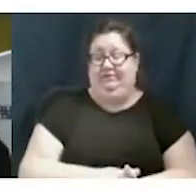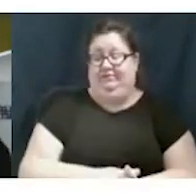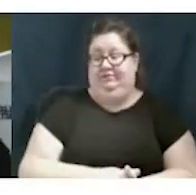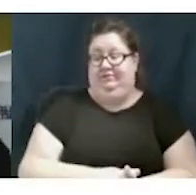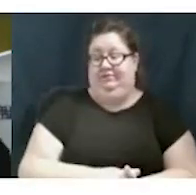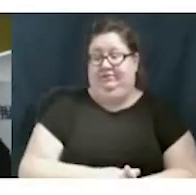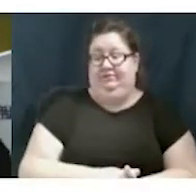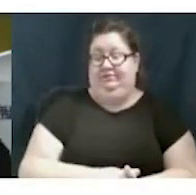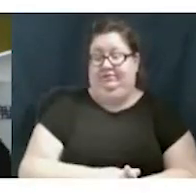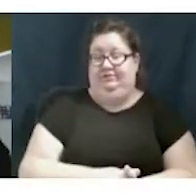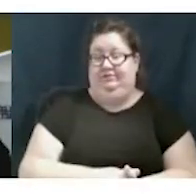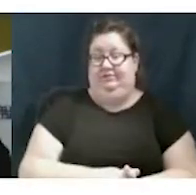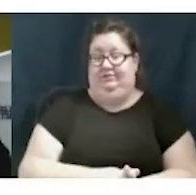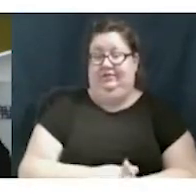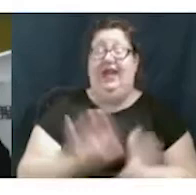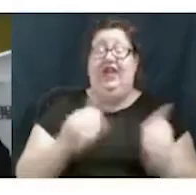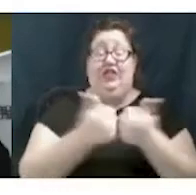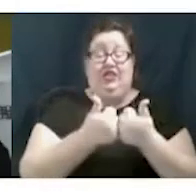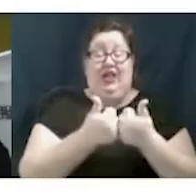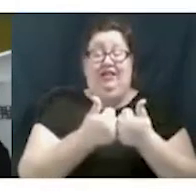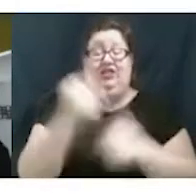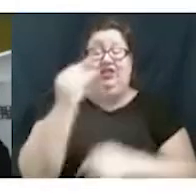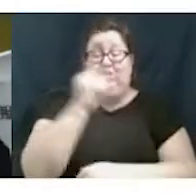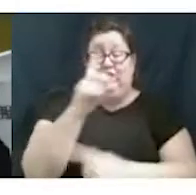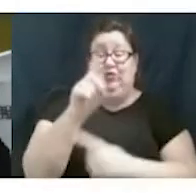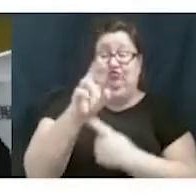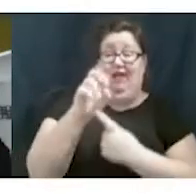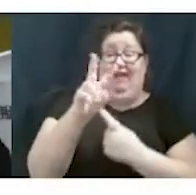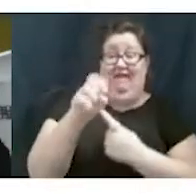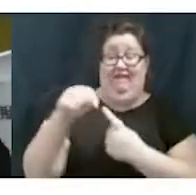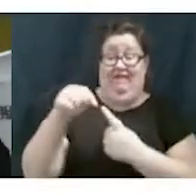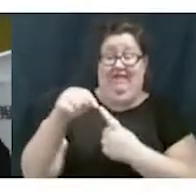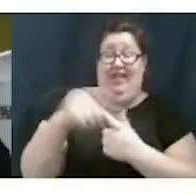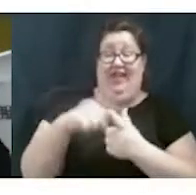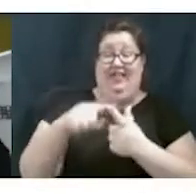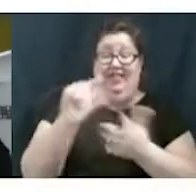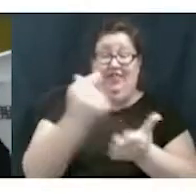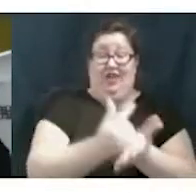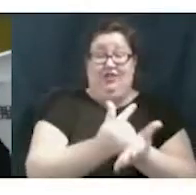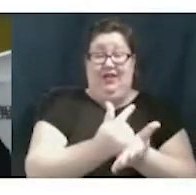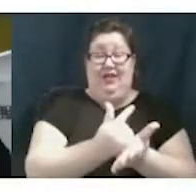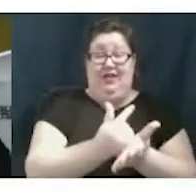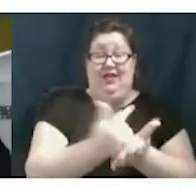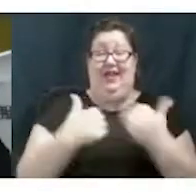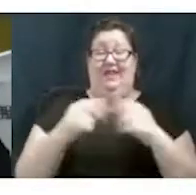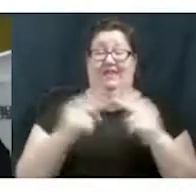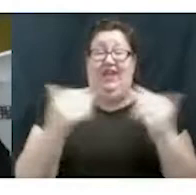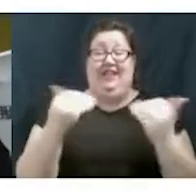Challenge with Google Drive is if you use this Google Drive and then they graduate, they have a very limited amount of